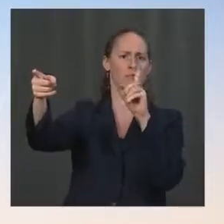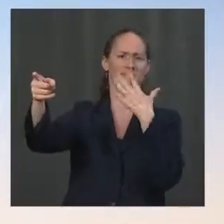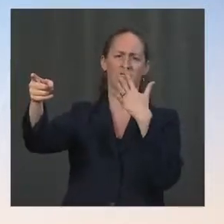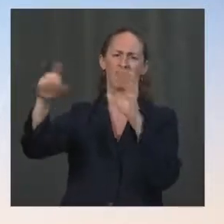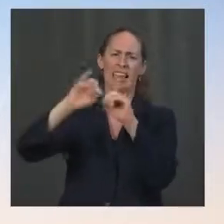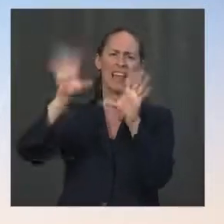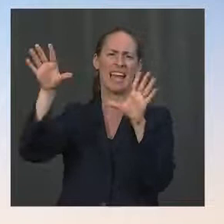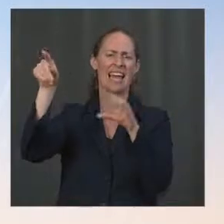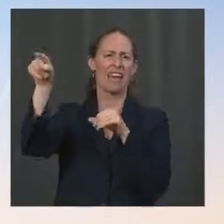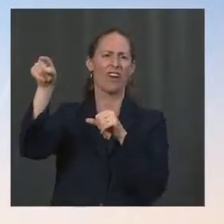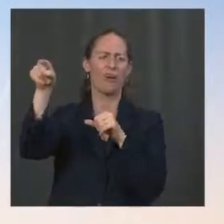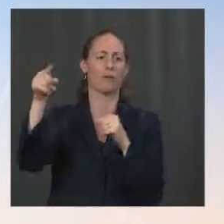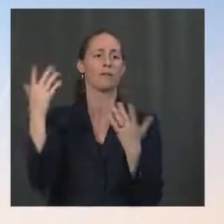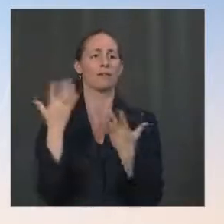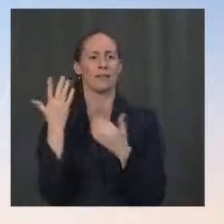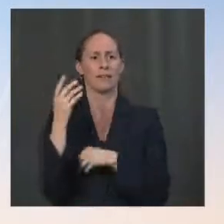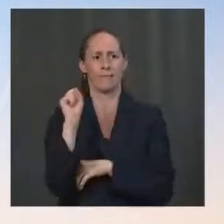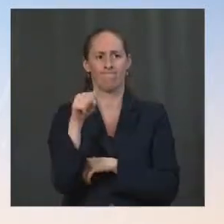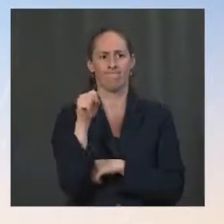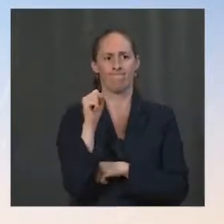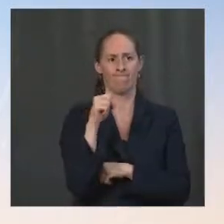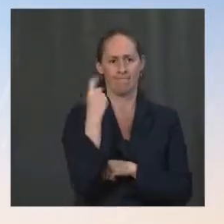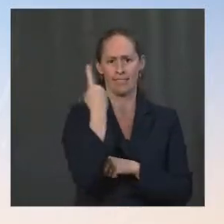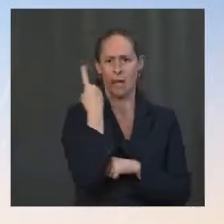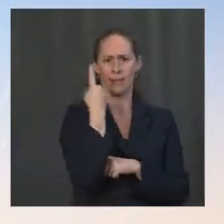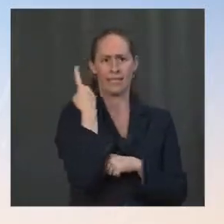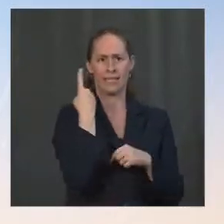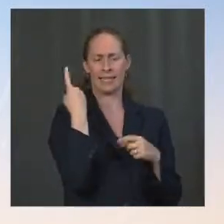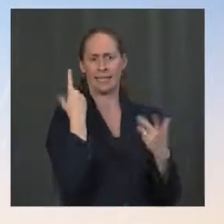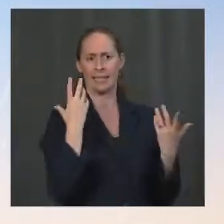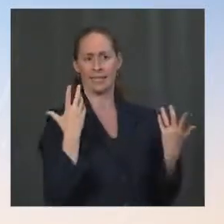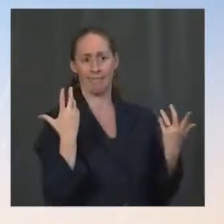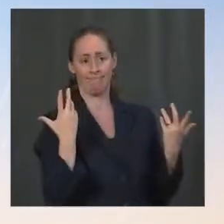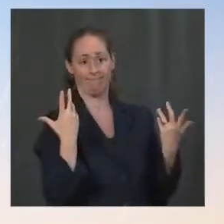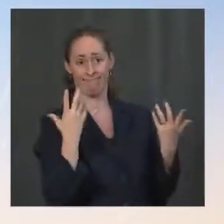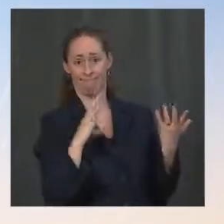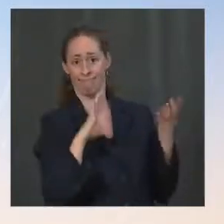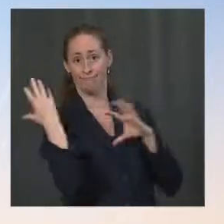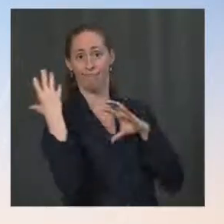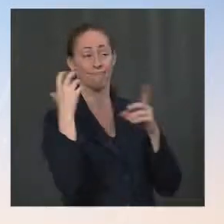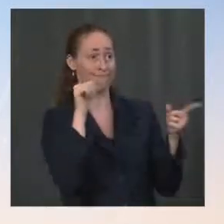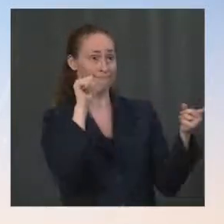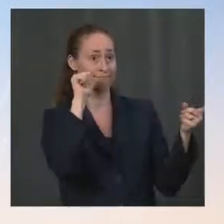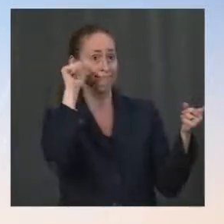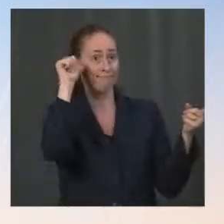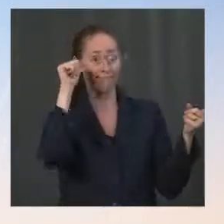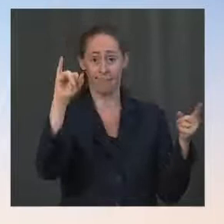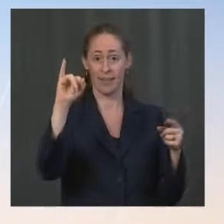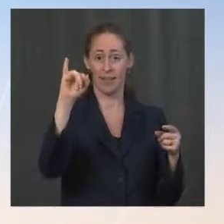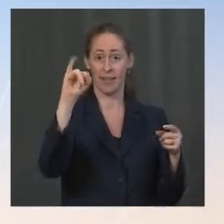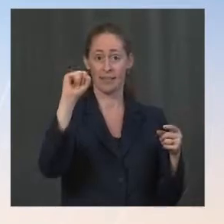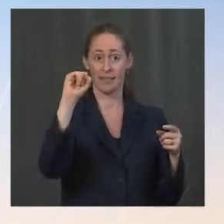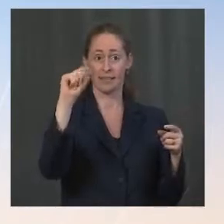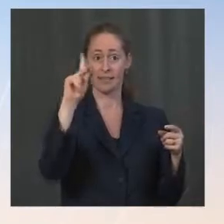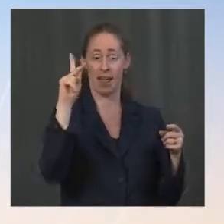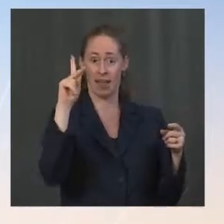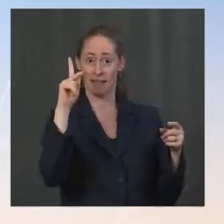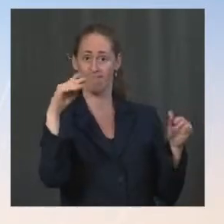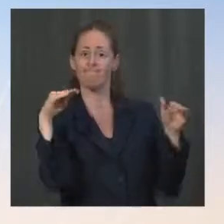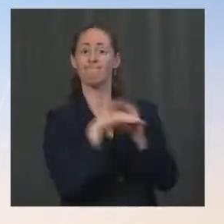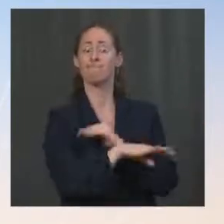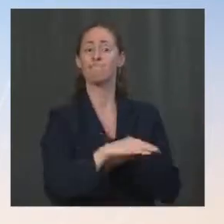wrong here in the process, that we saw the ISIS-K attack occur yesterday. We don't have additional information to